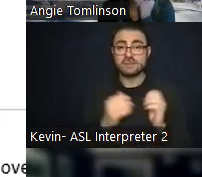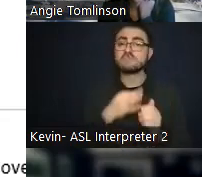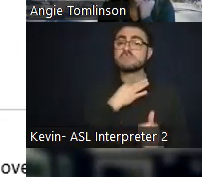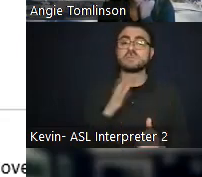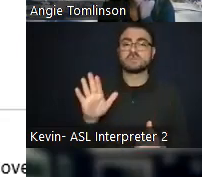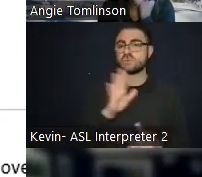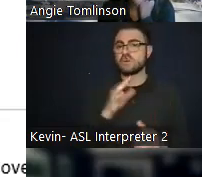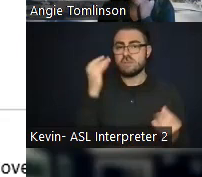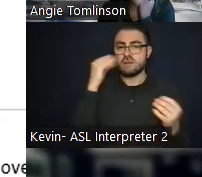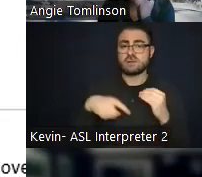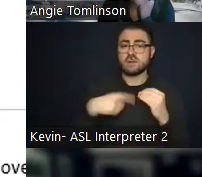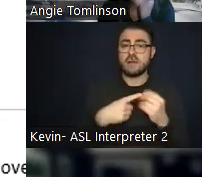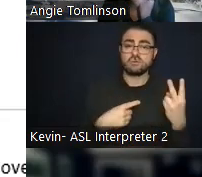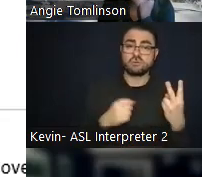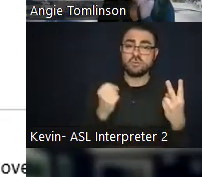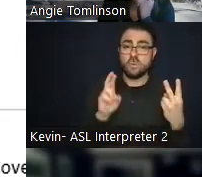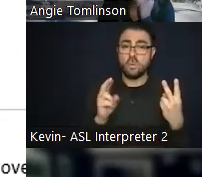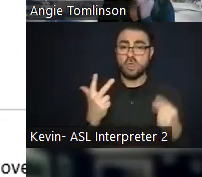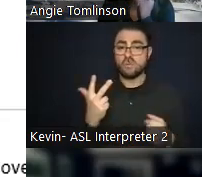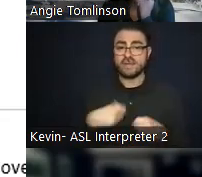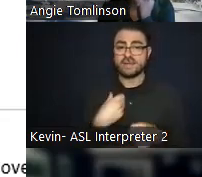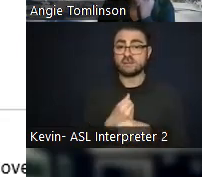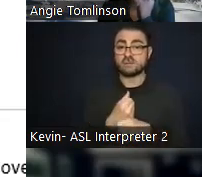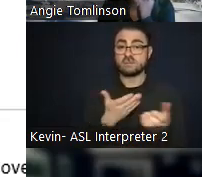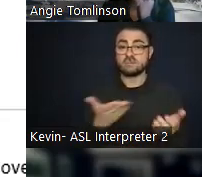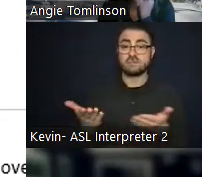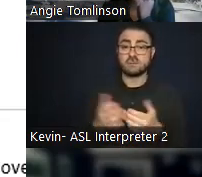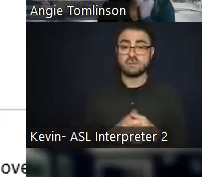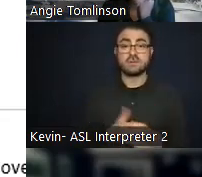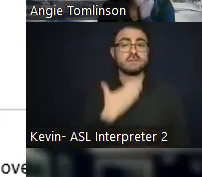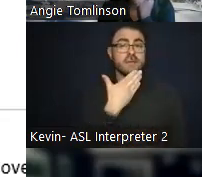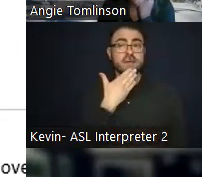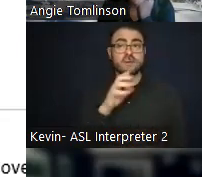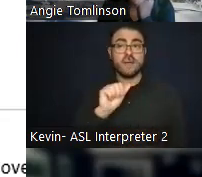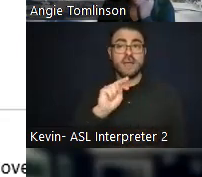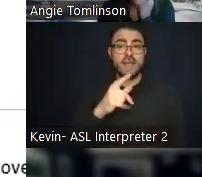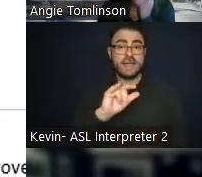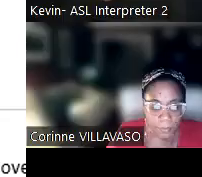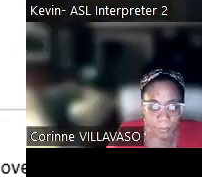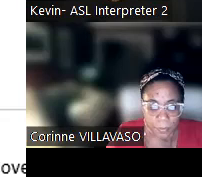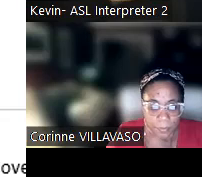around. Thank you. Commissioner Angie? Thank you.